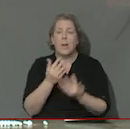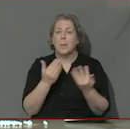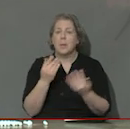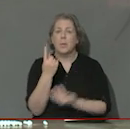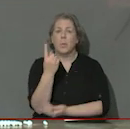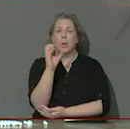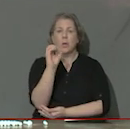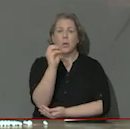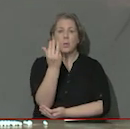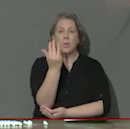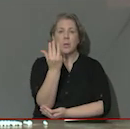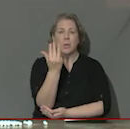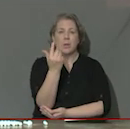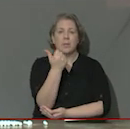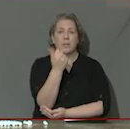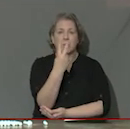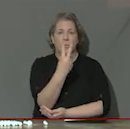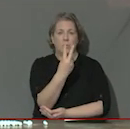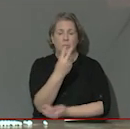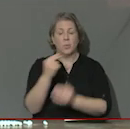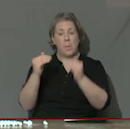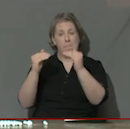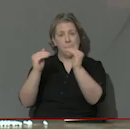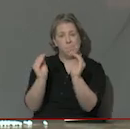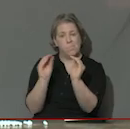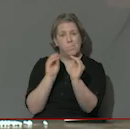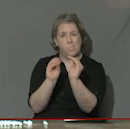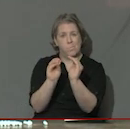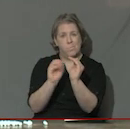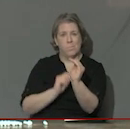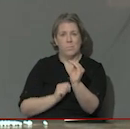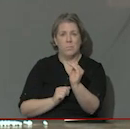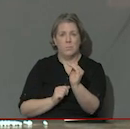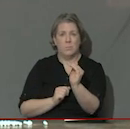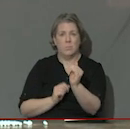1962. And it's in brackets.